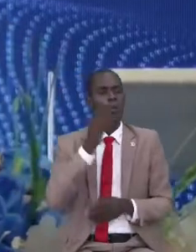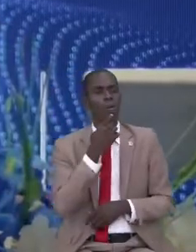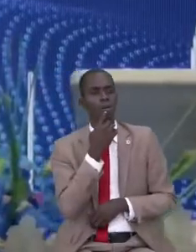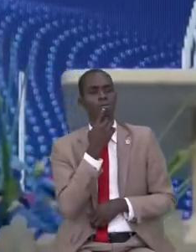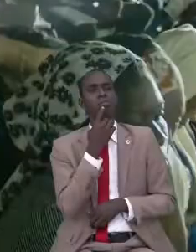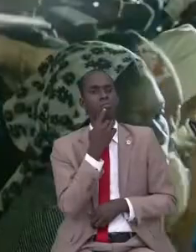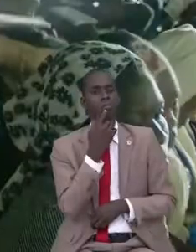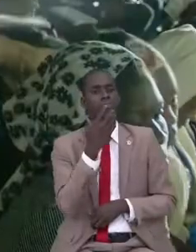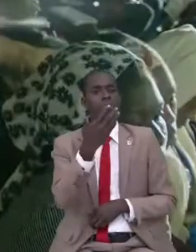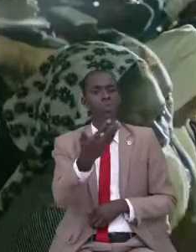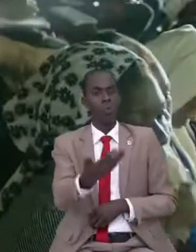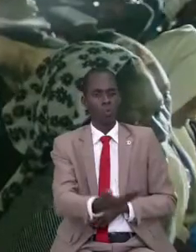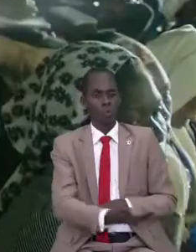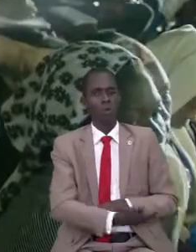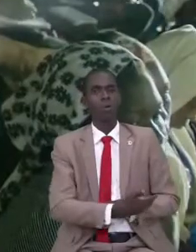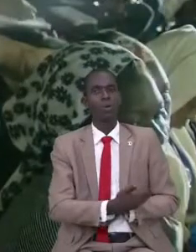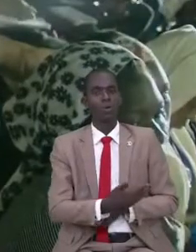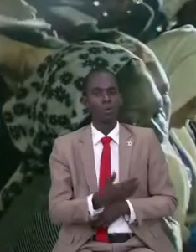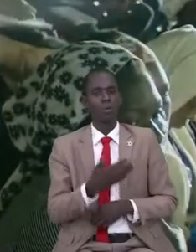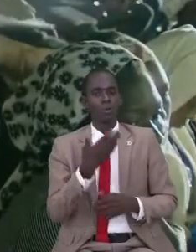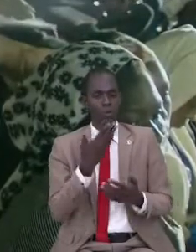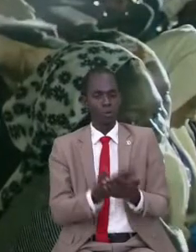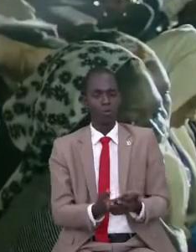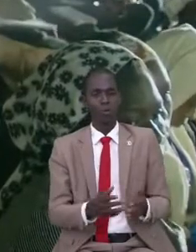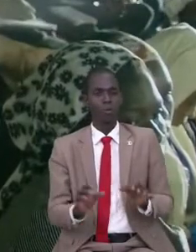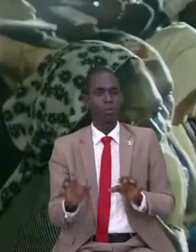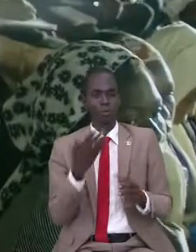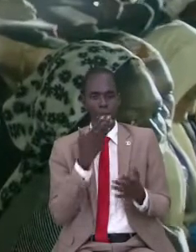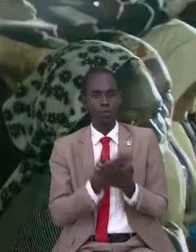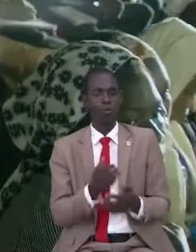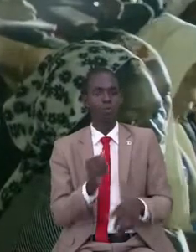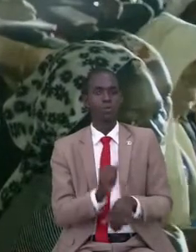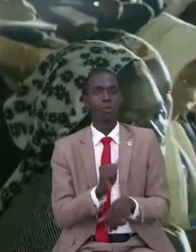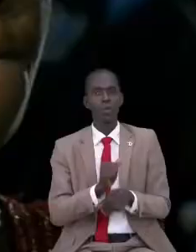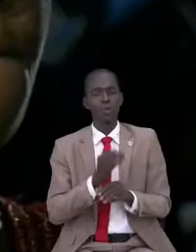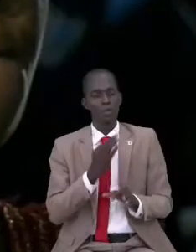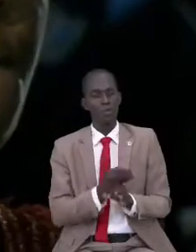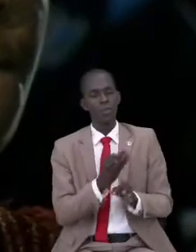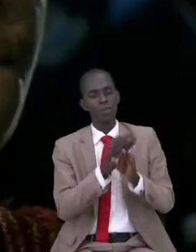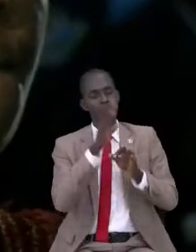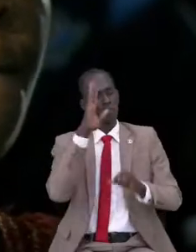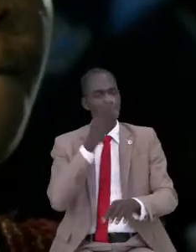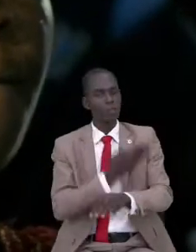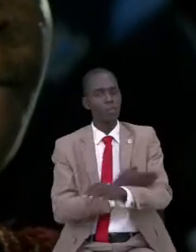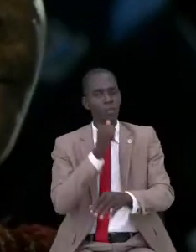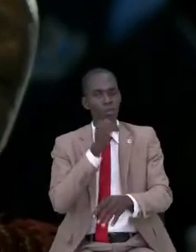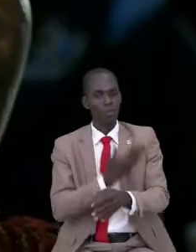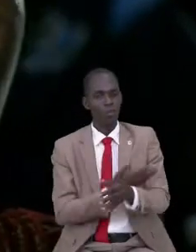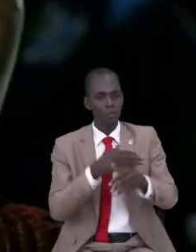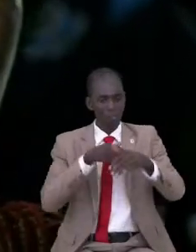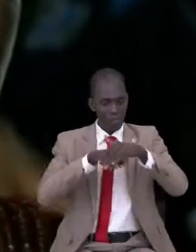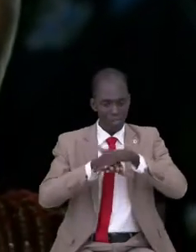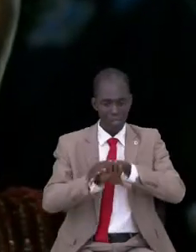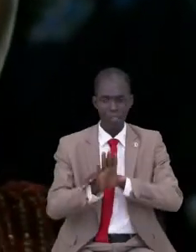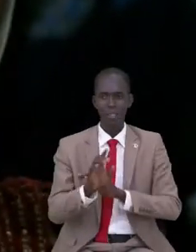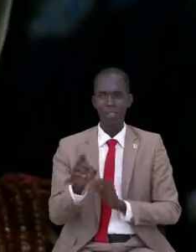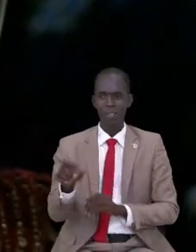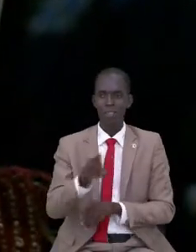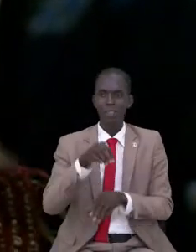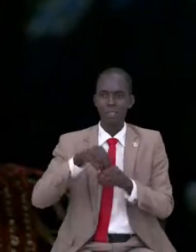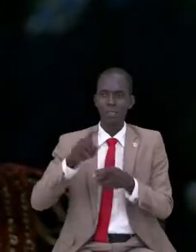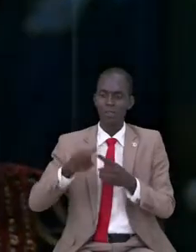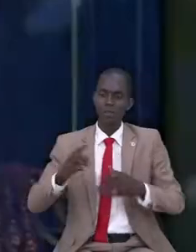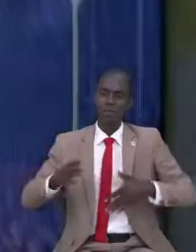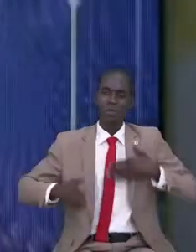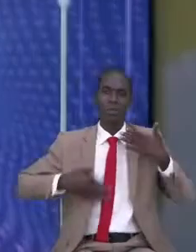well done. Faithful servant, faithful son, faithful daughter, enter into the joy of